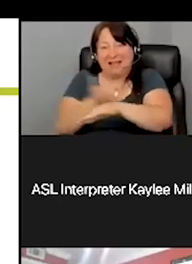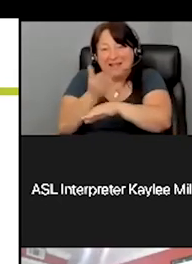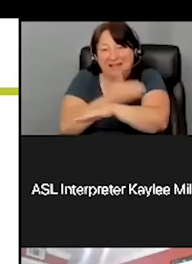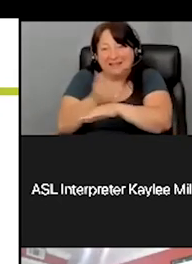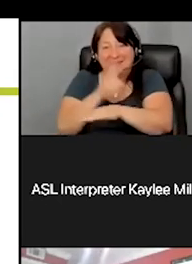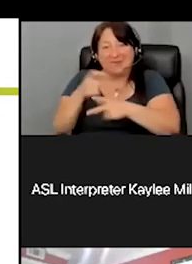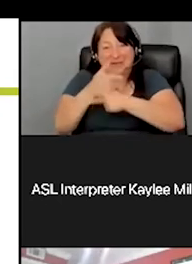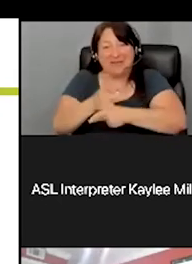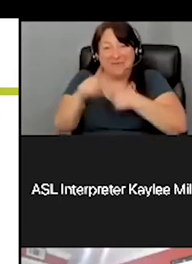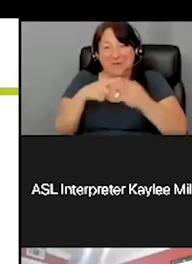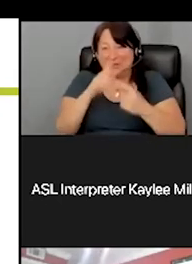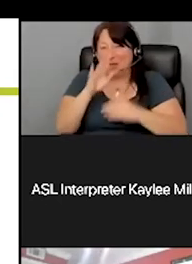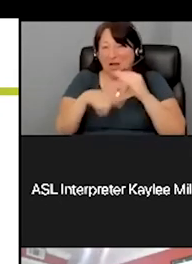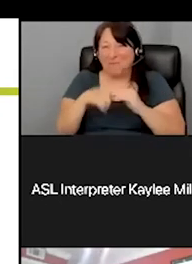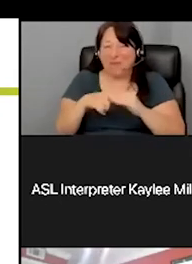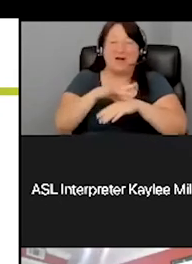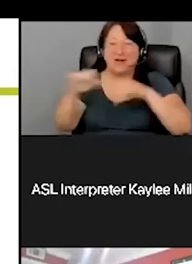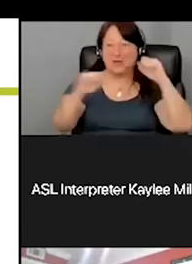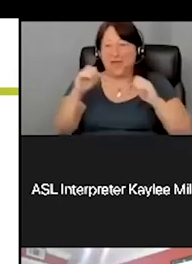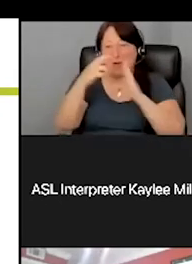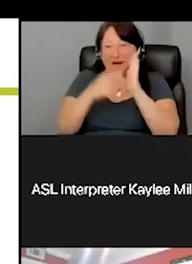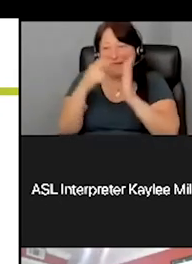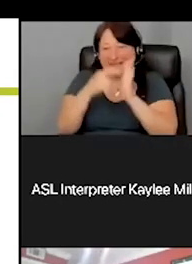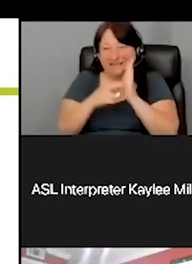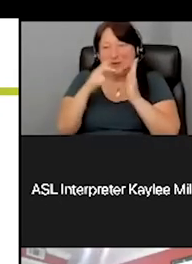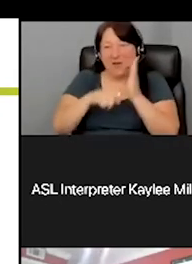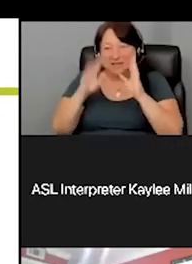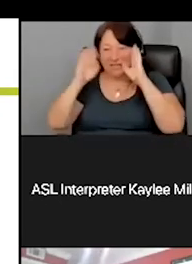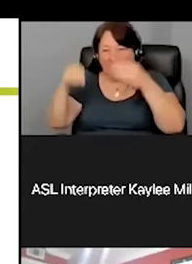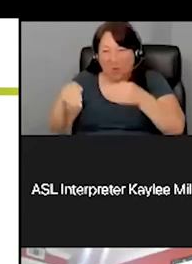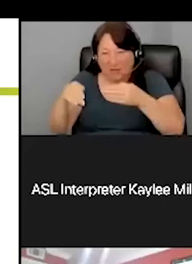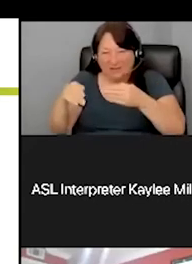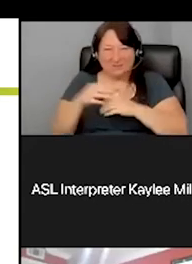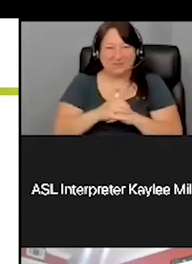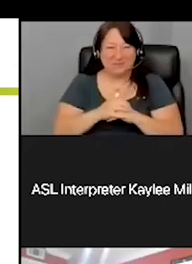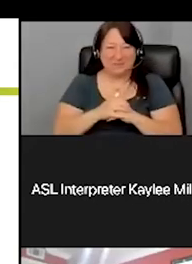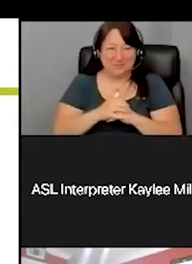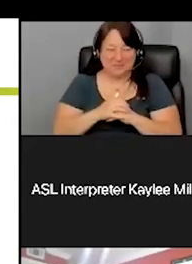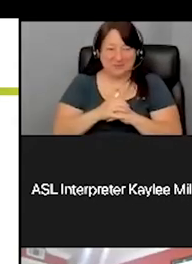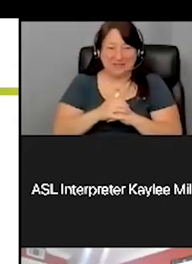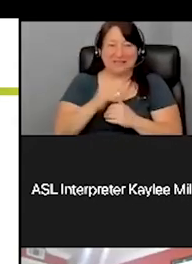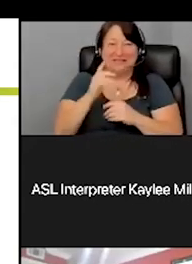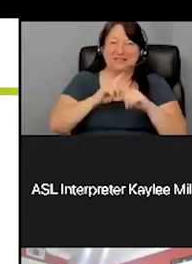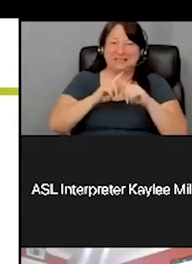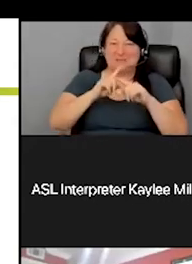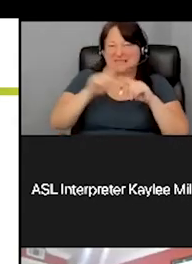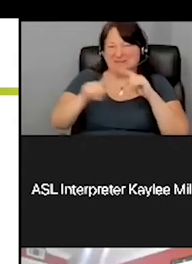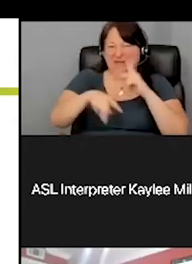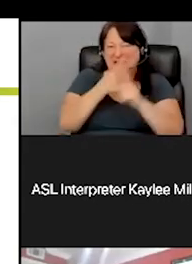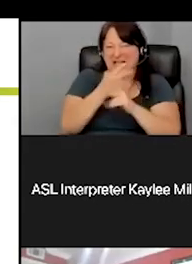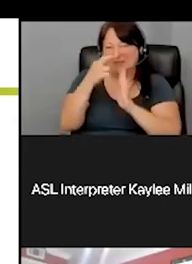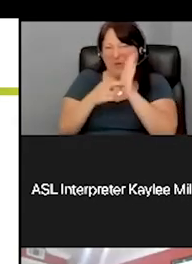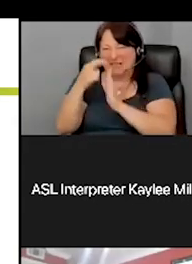seismic ordinances in terms of what they target. So I'm gonna step through some of those different types of ordinances that exist